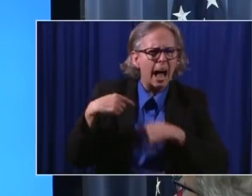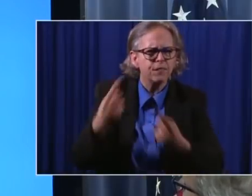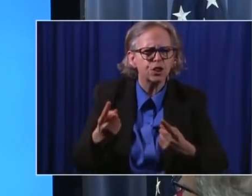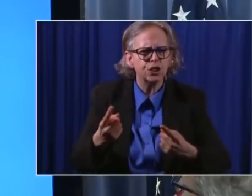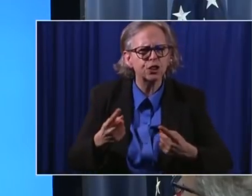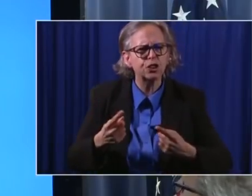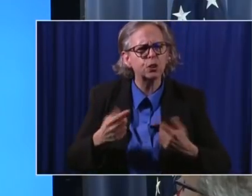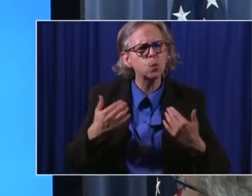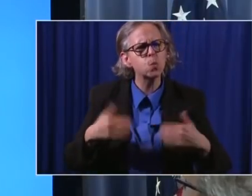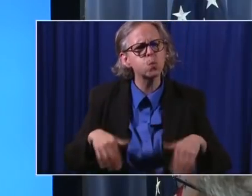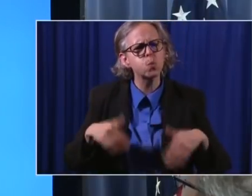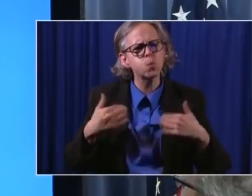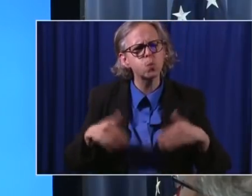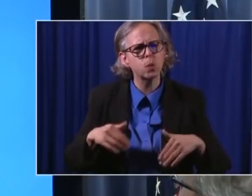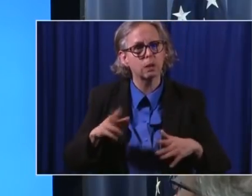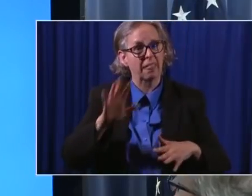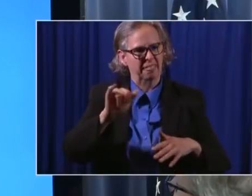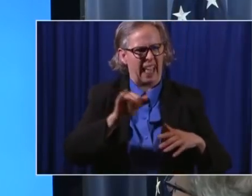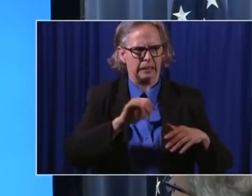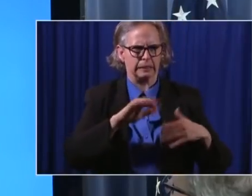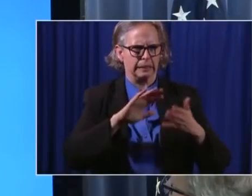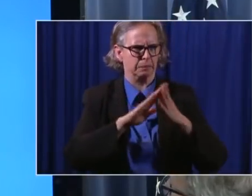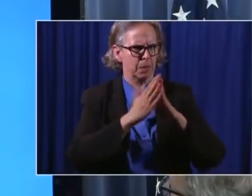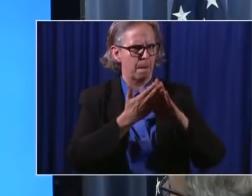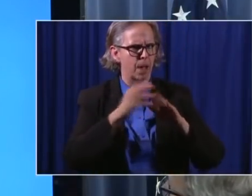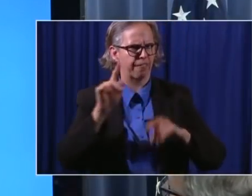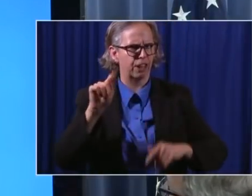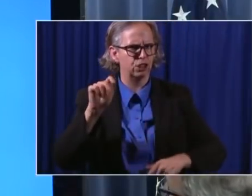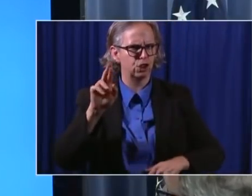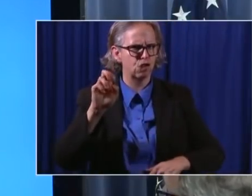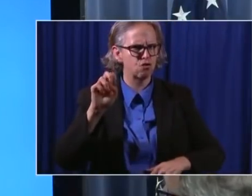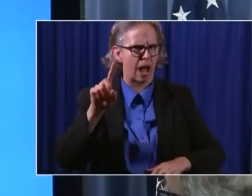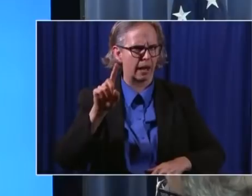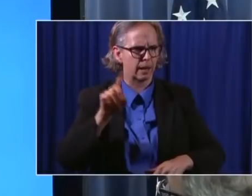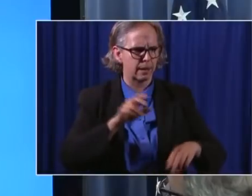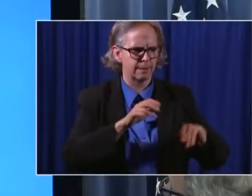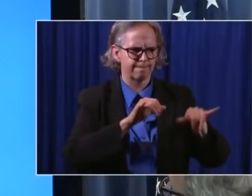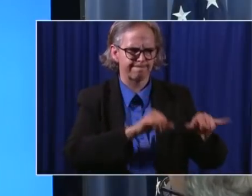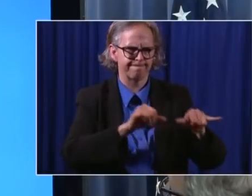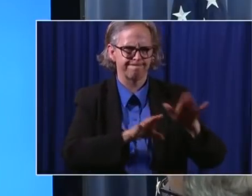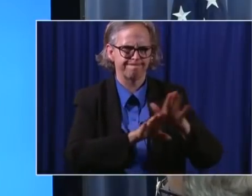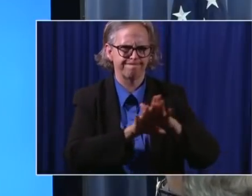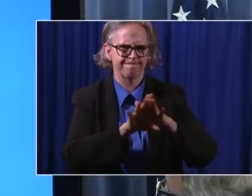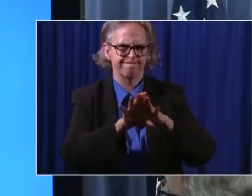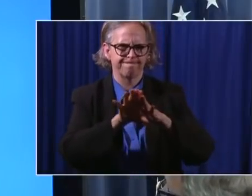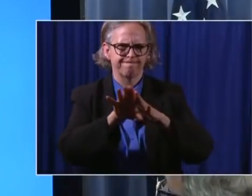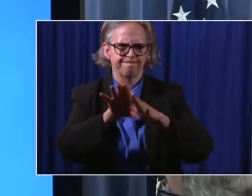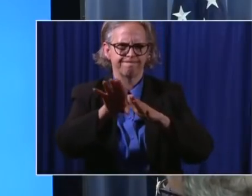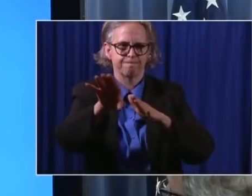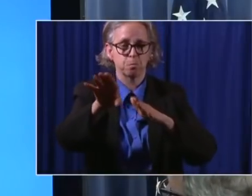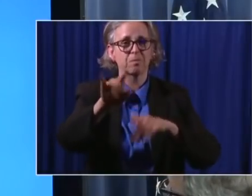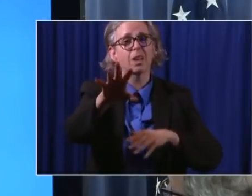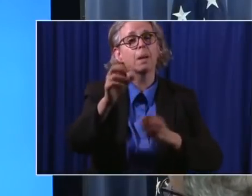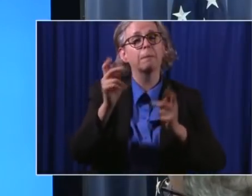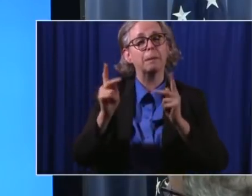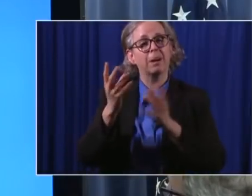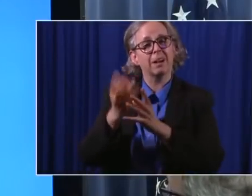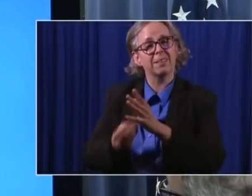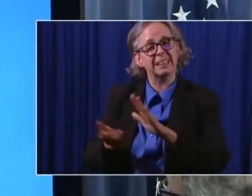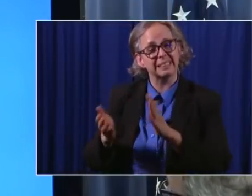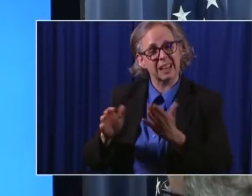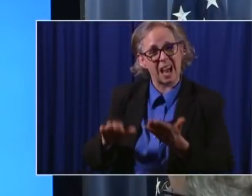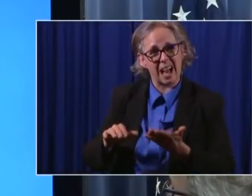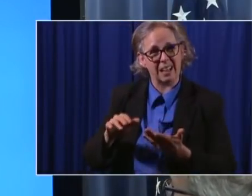that area. The deaths, last 24 hours,